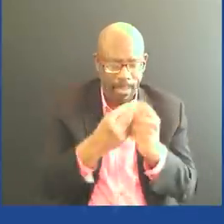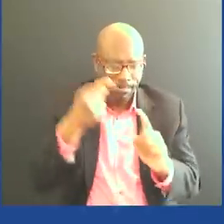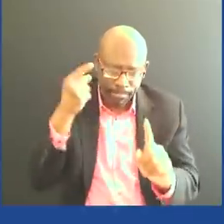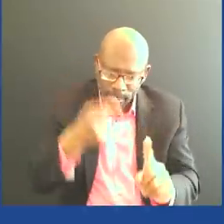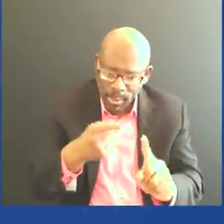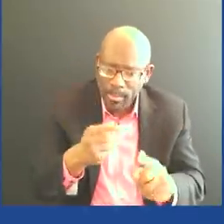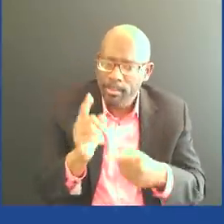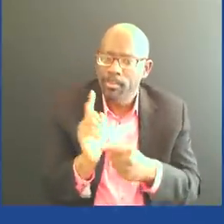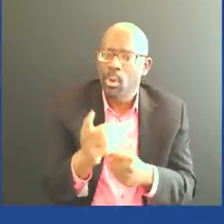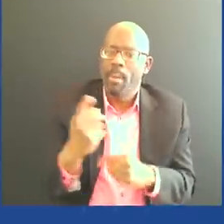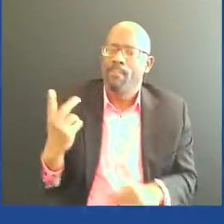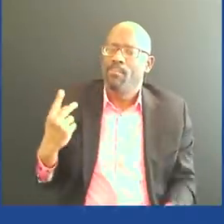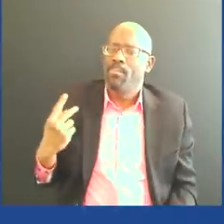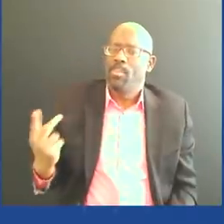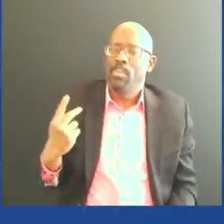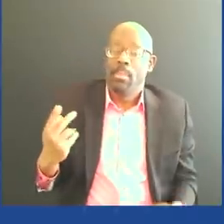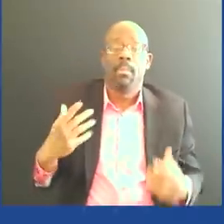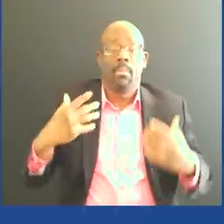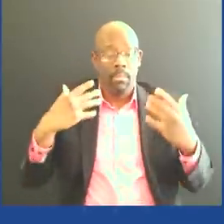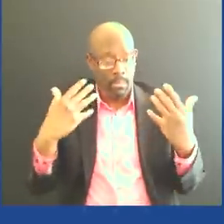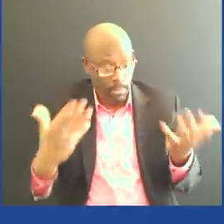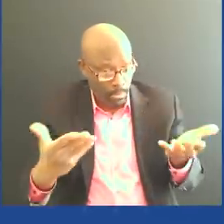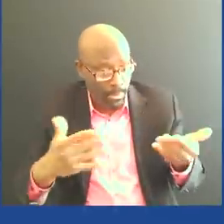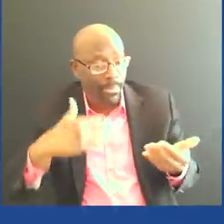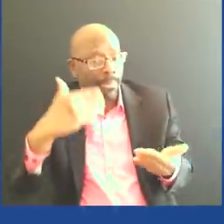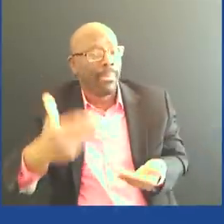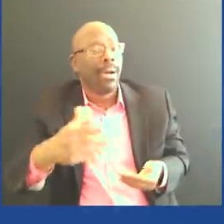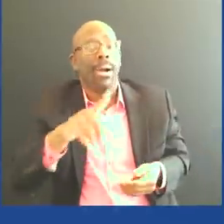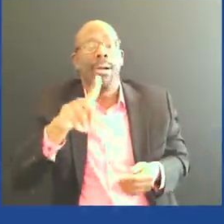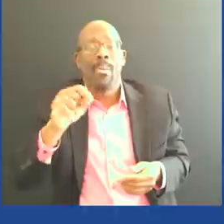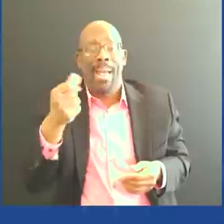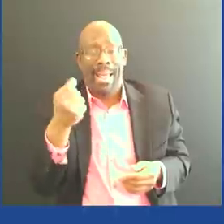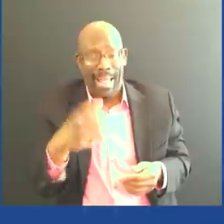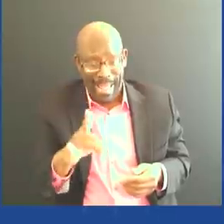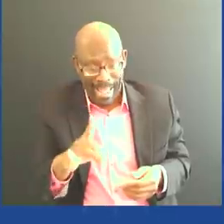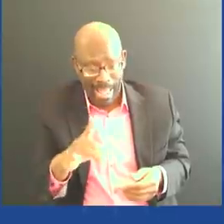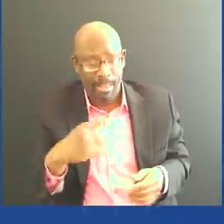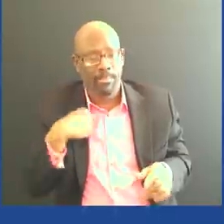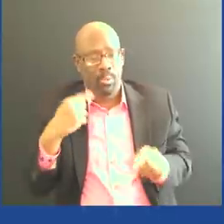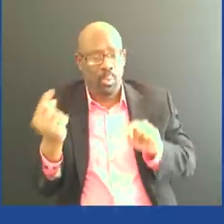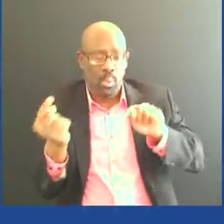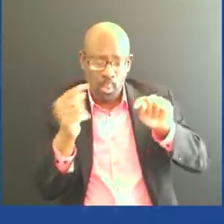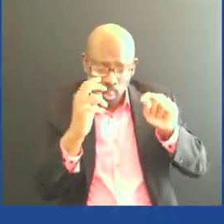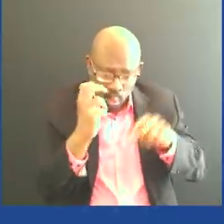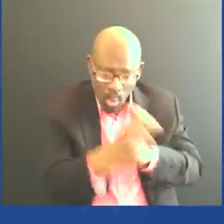in 2018, I traveled to Newport News for the christening, seeing that